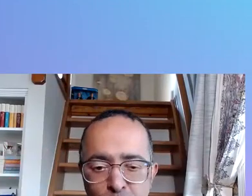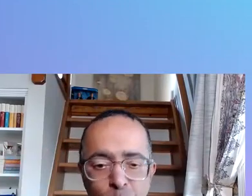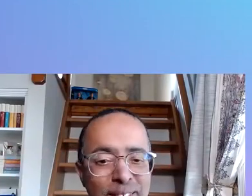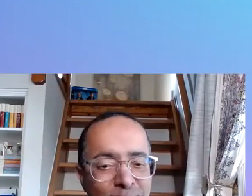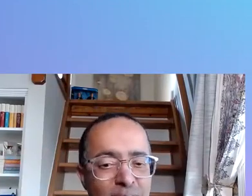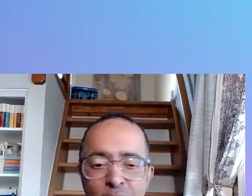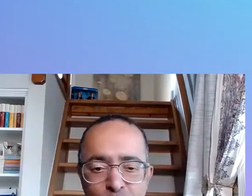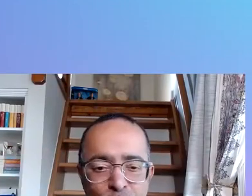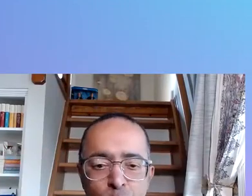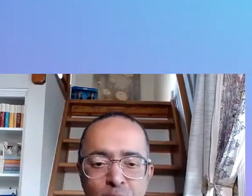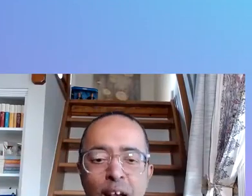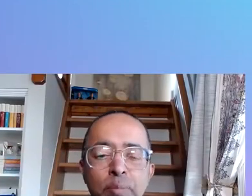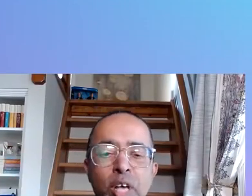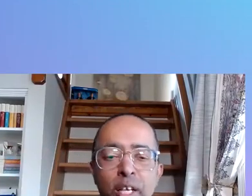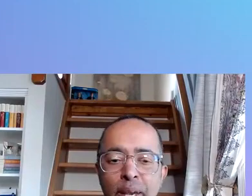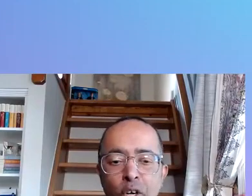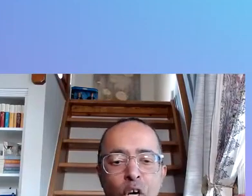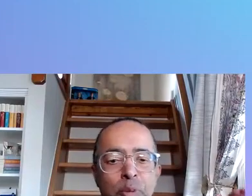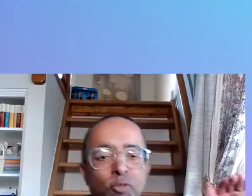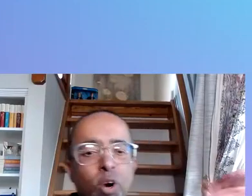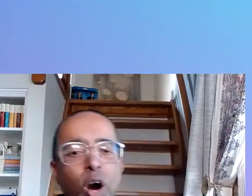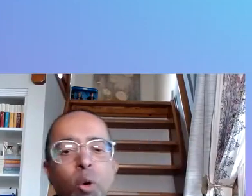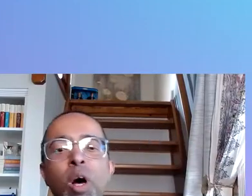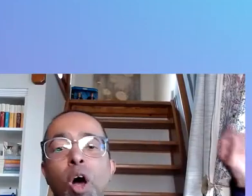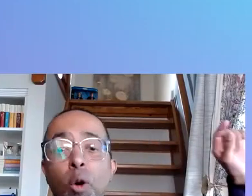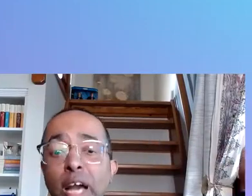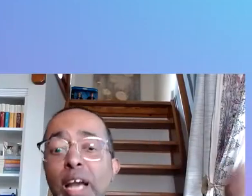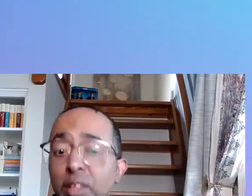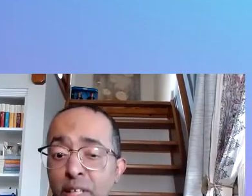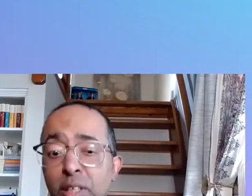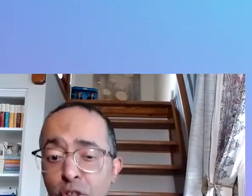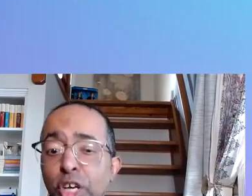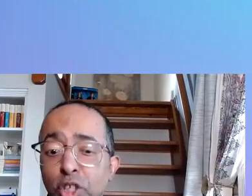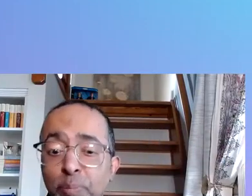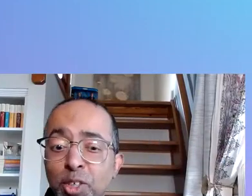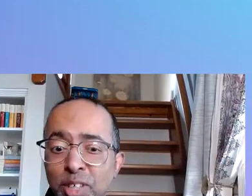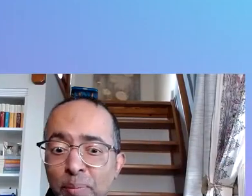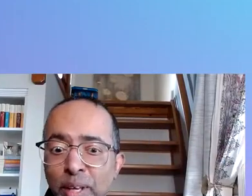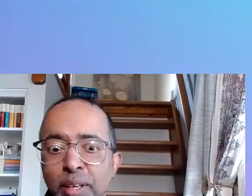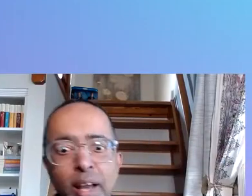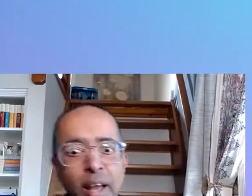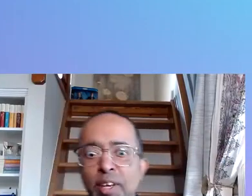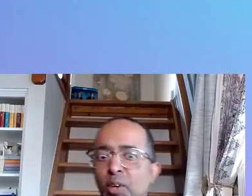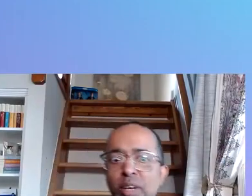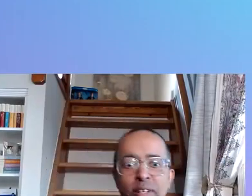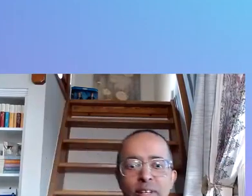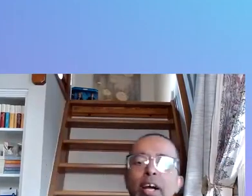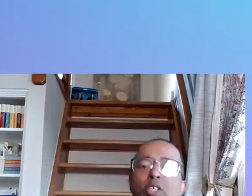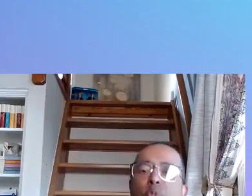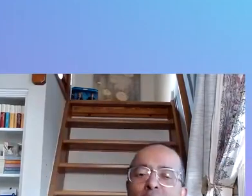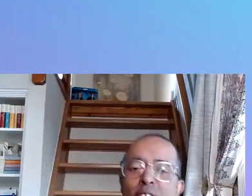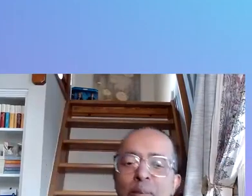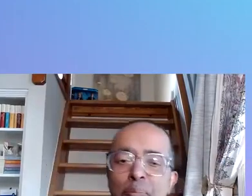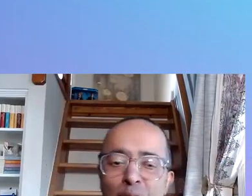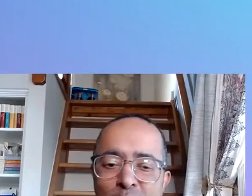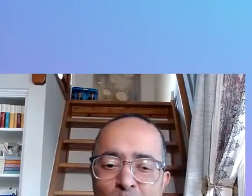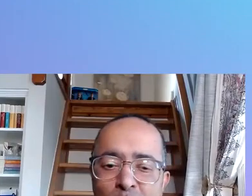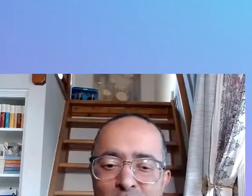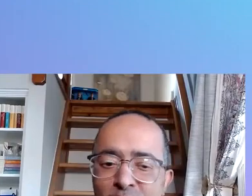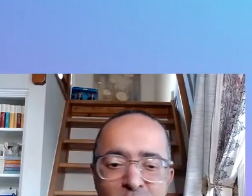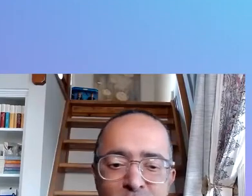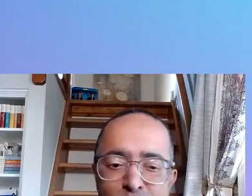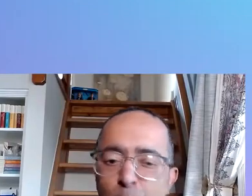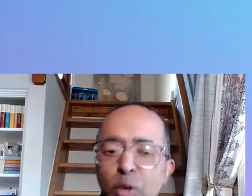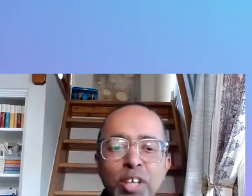But once we had done it, even just a few times, I could make an argument for, oh, okay, let's change the budget template. And then you're in. Because once it's in the budget